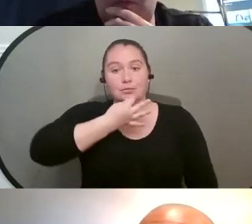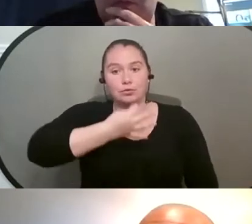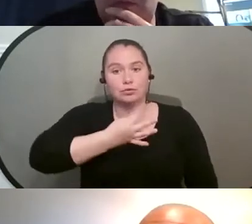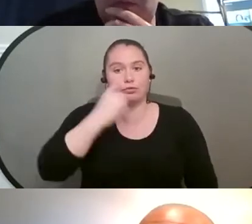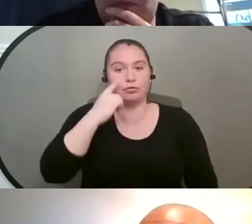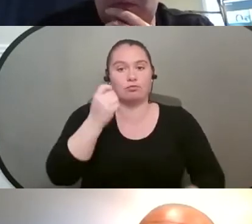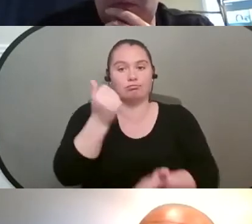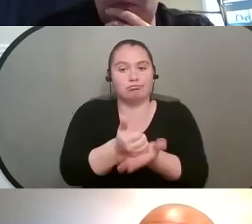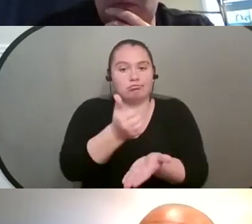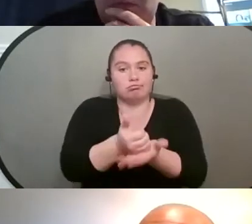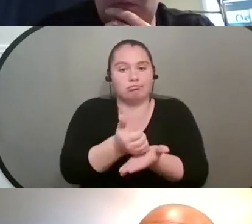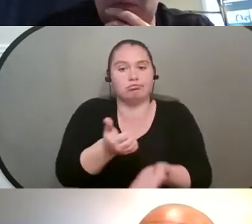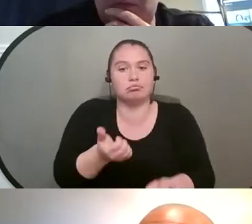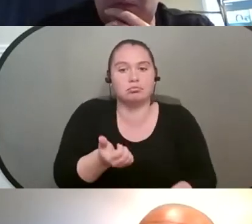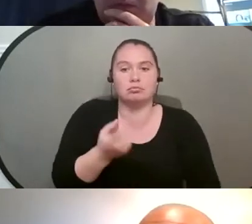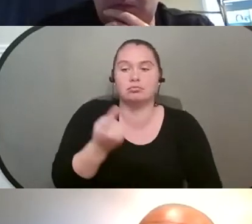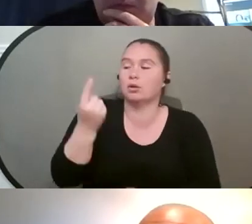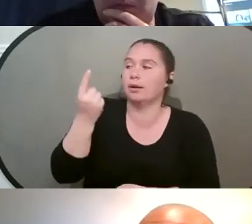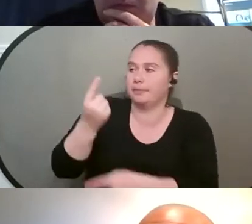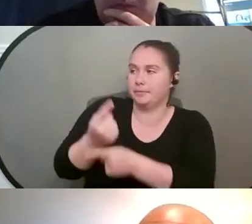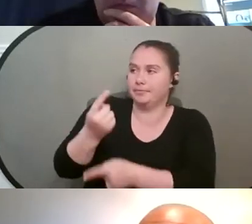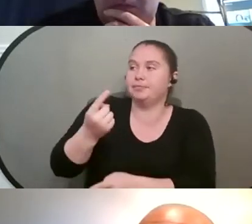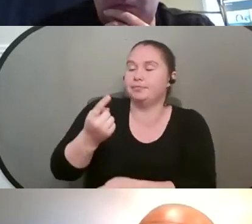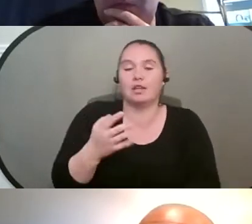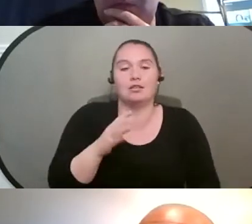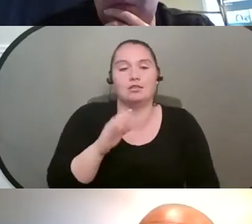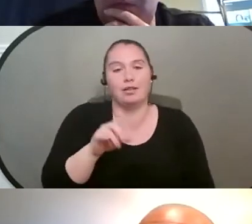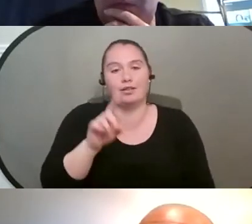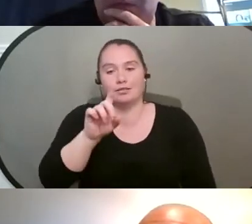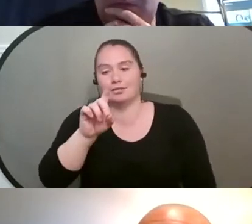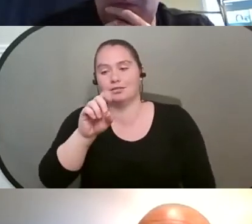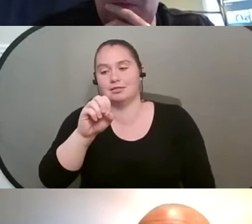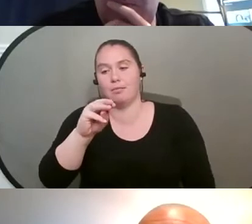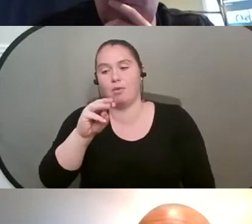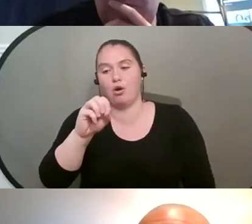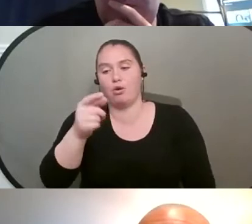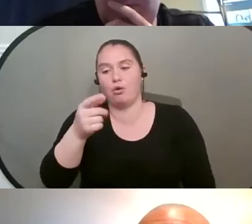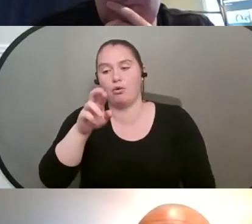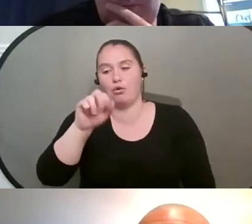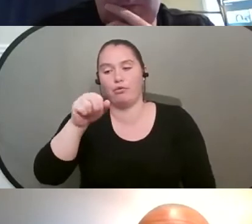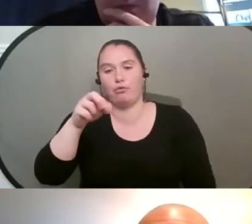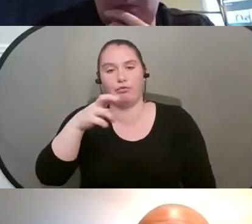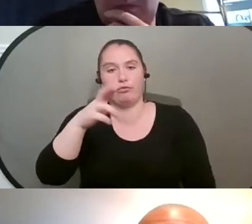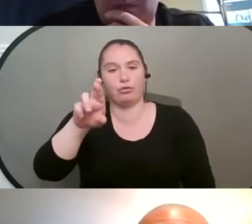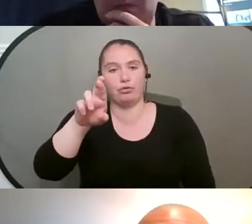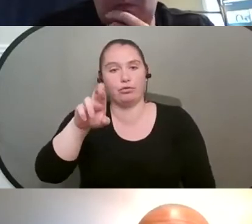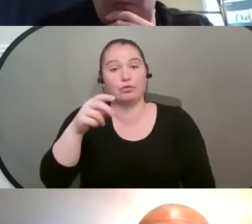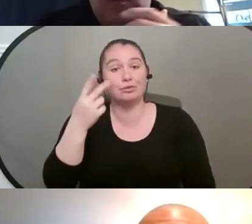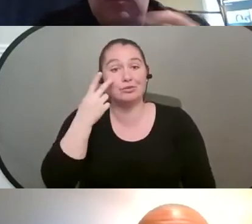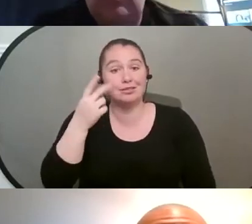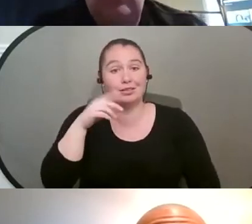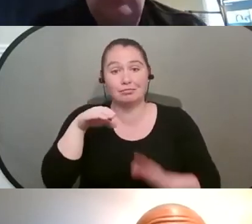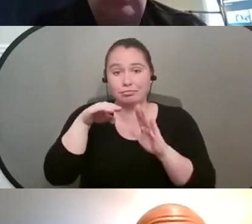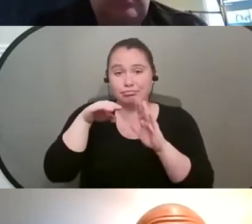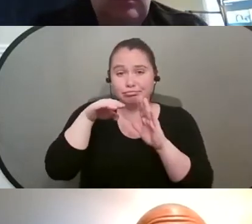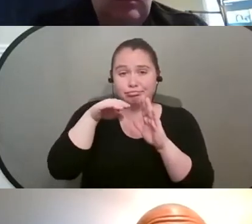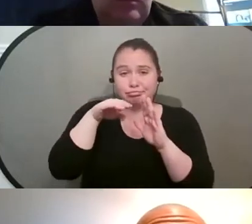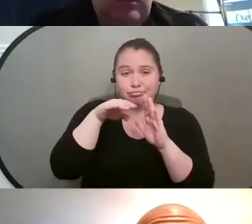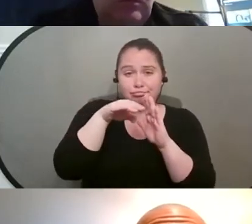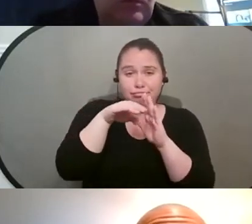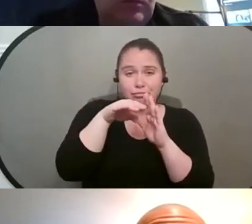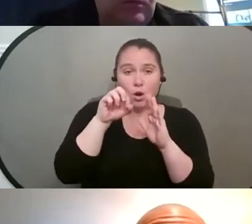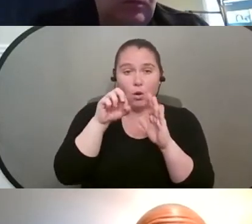And Right, so, right. yeah. And so the demographer's data, when you look at it, our trends are flat or trending